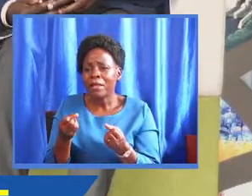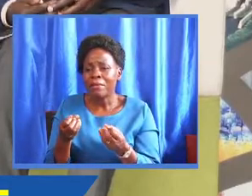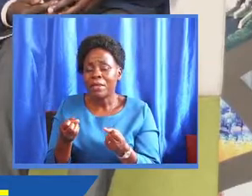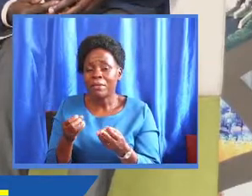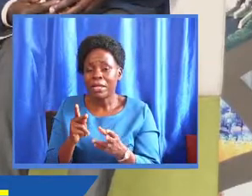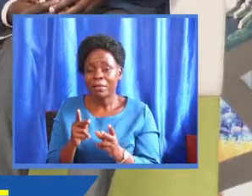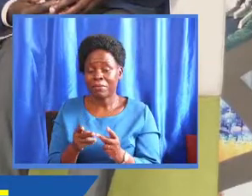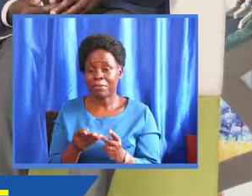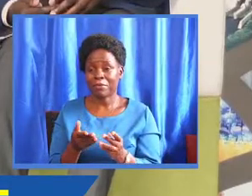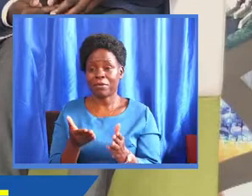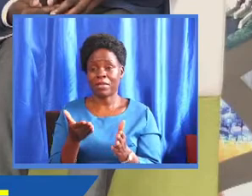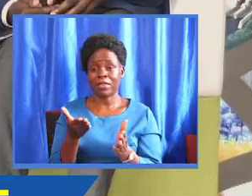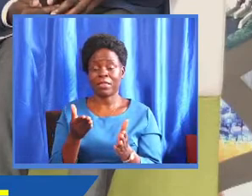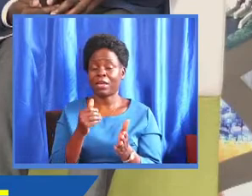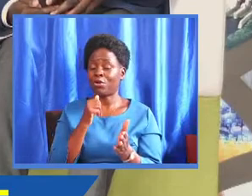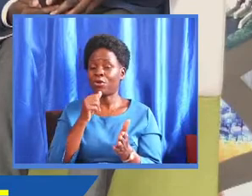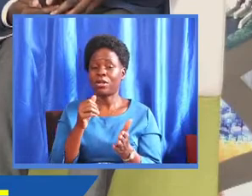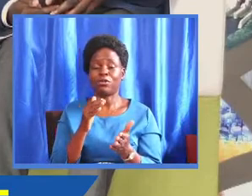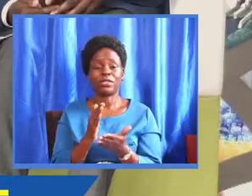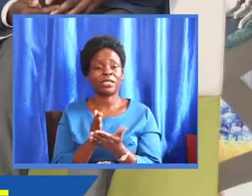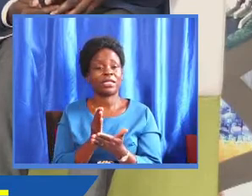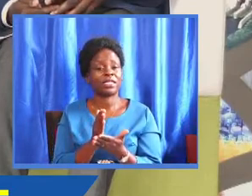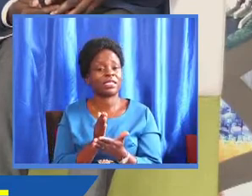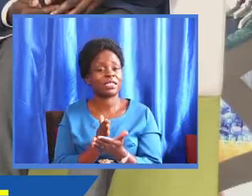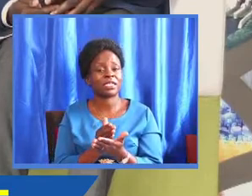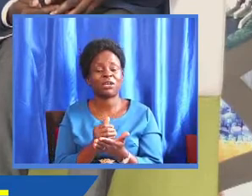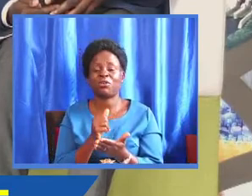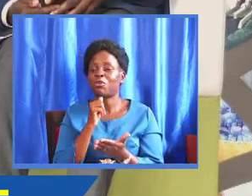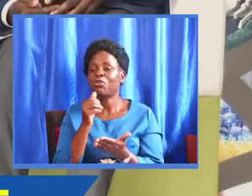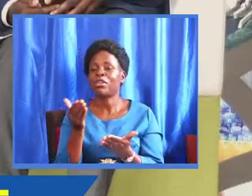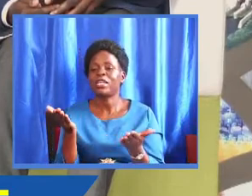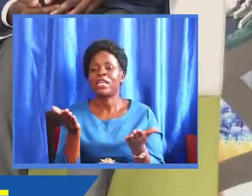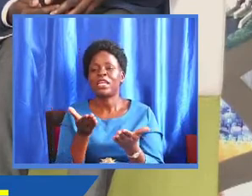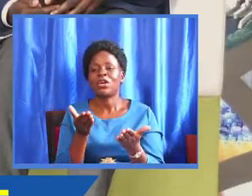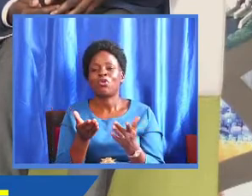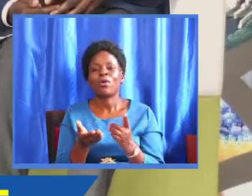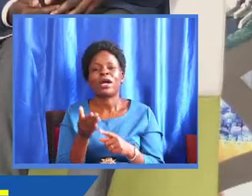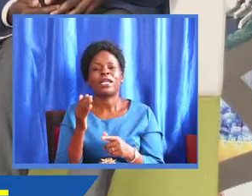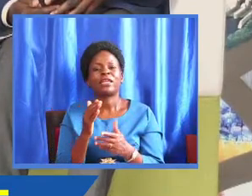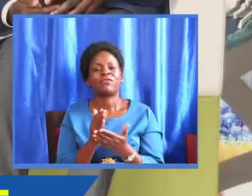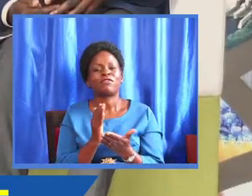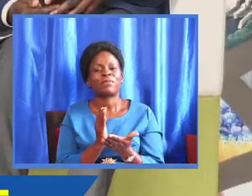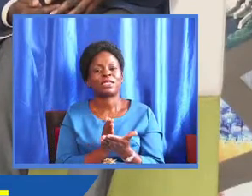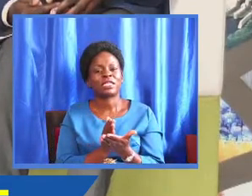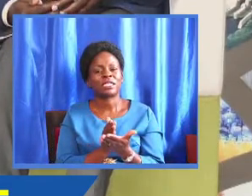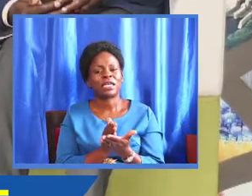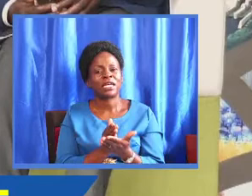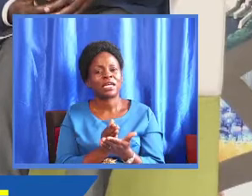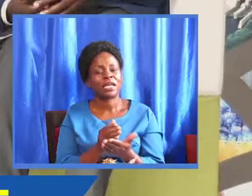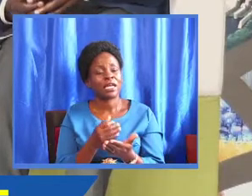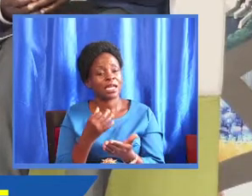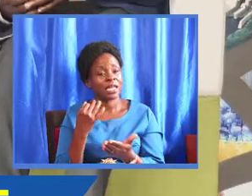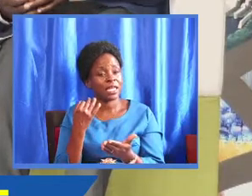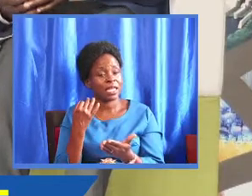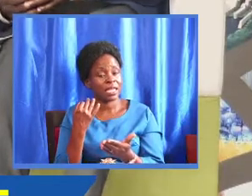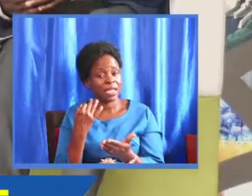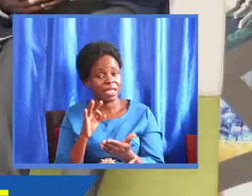there that are not in this sector or are not even anywhere but are earning from the sector. So once